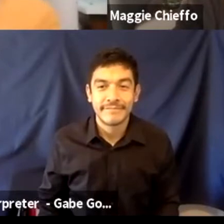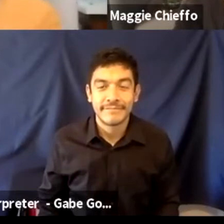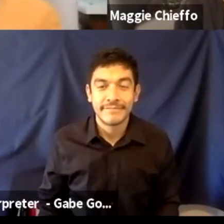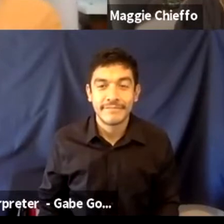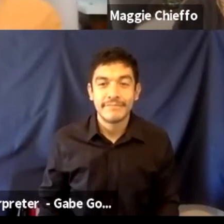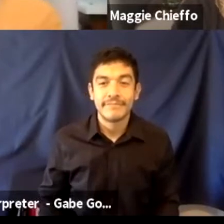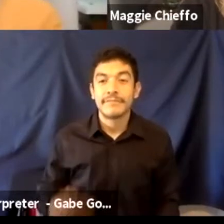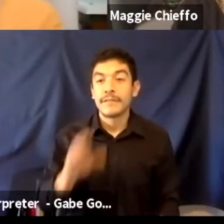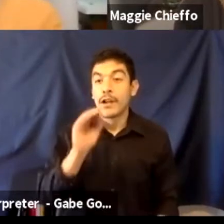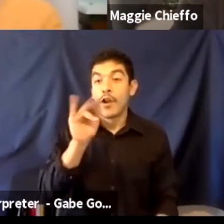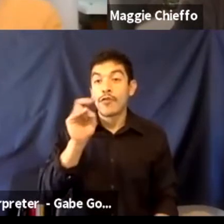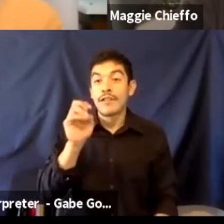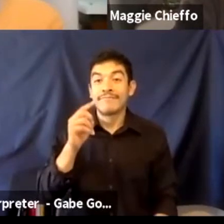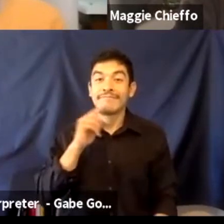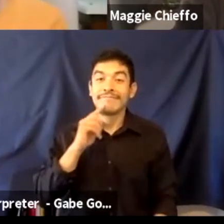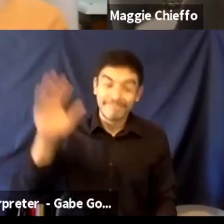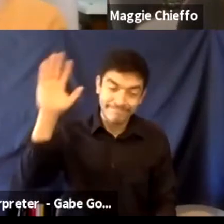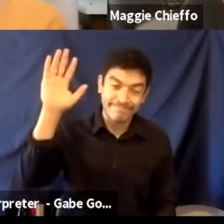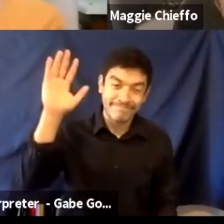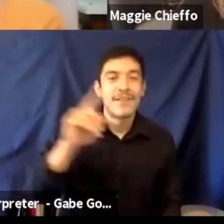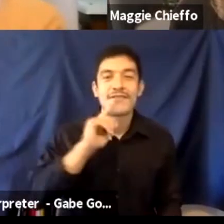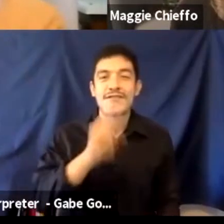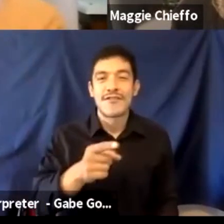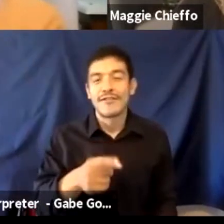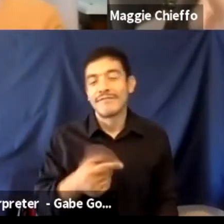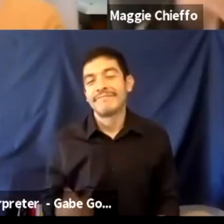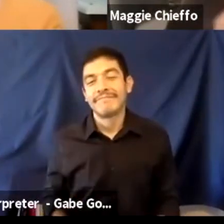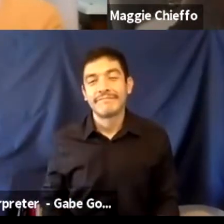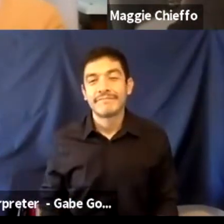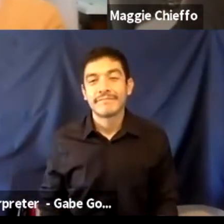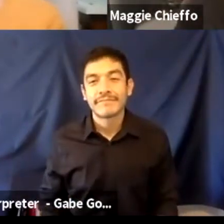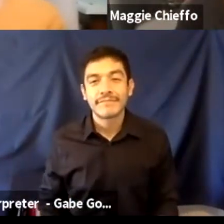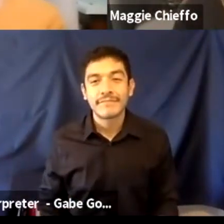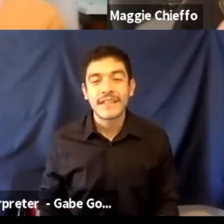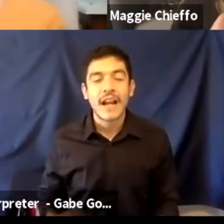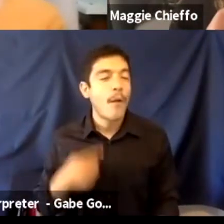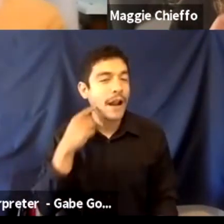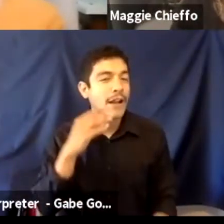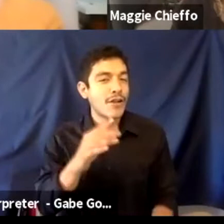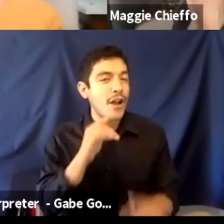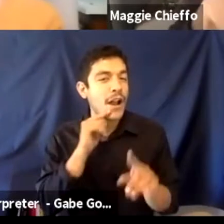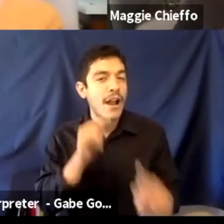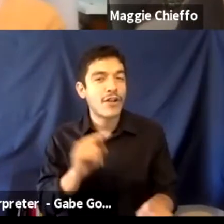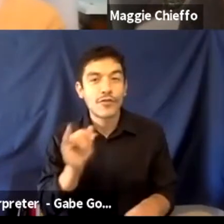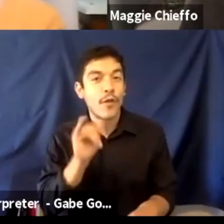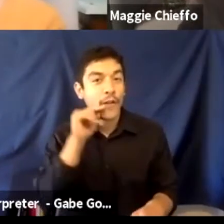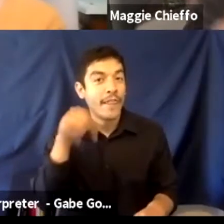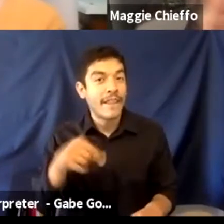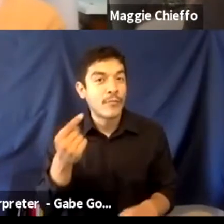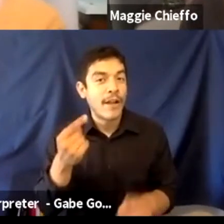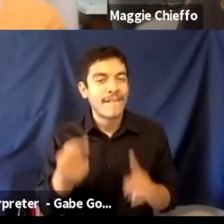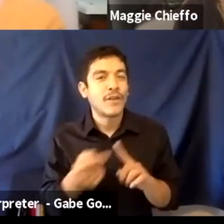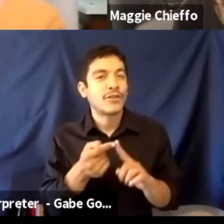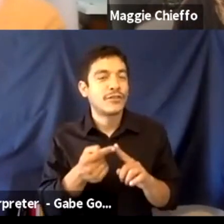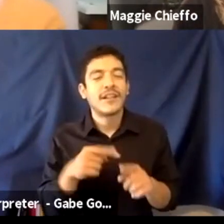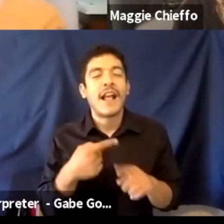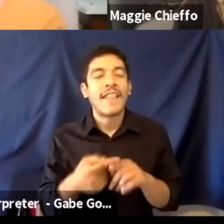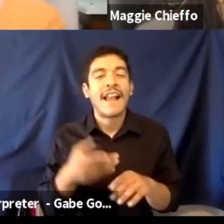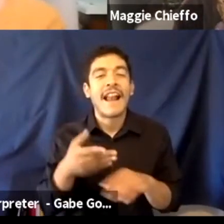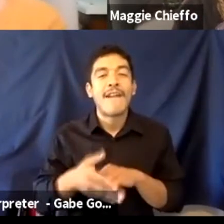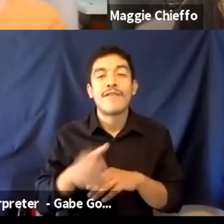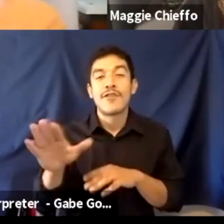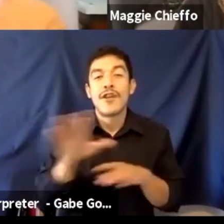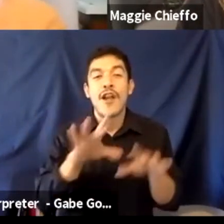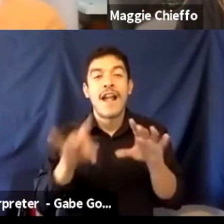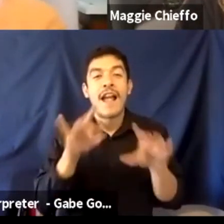Corinne, should we start with you? Sure. The show, okay. Well, I want to hear your answer too about this. So we'll hear that first and then to the cast, whoever you